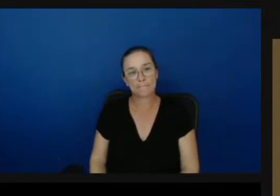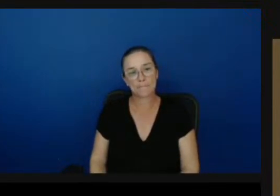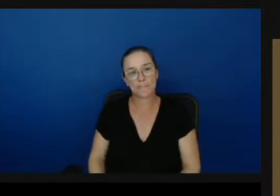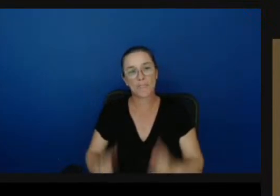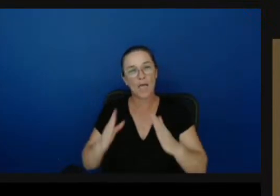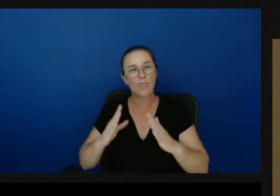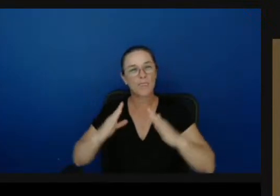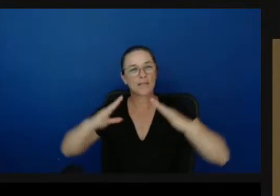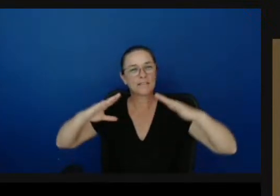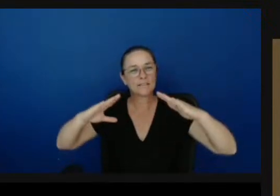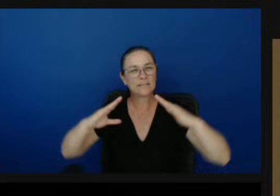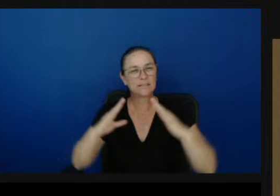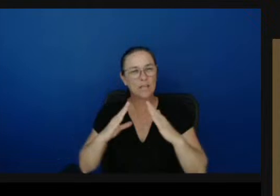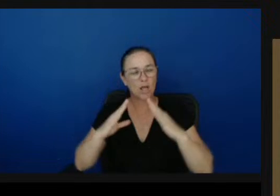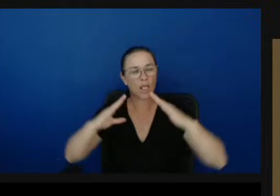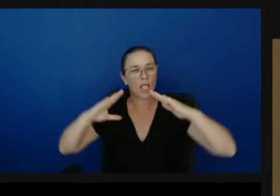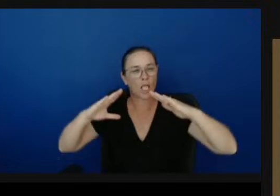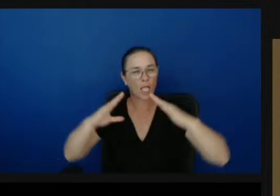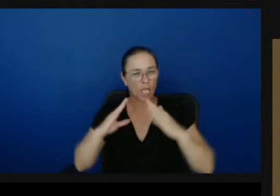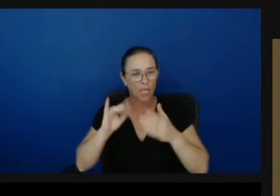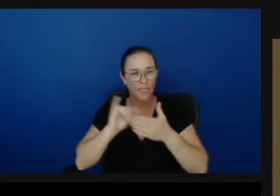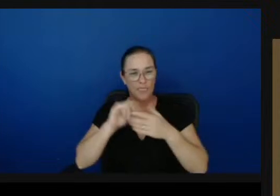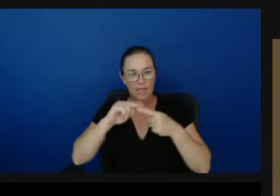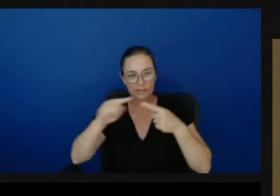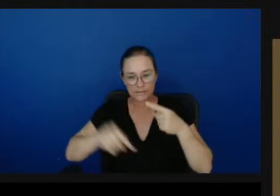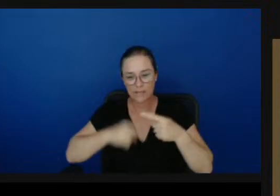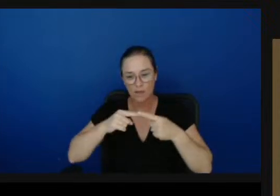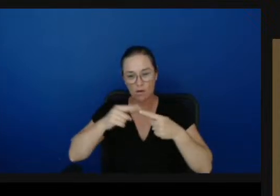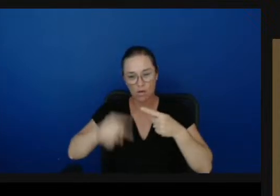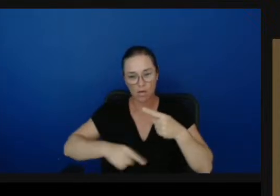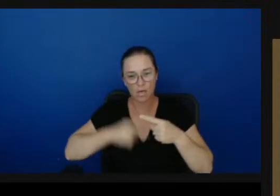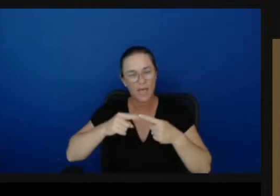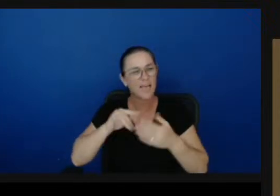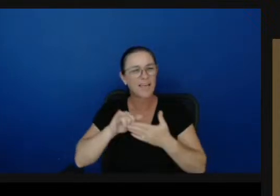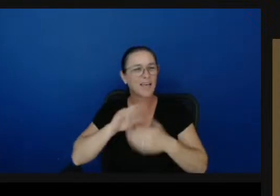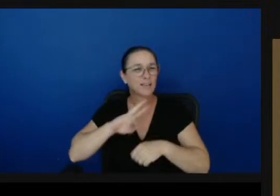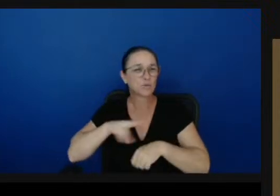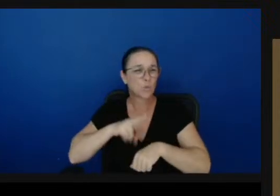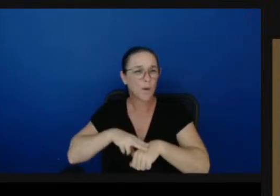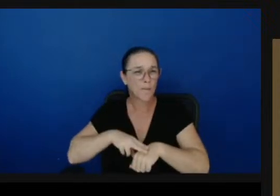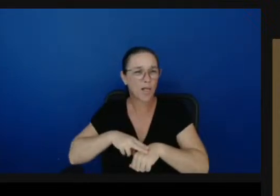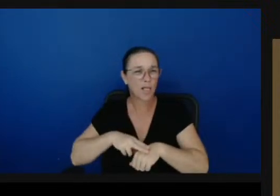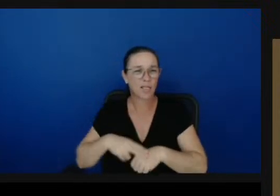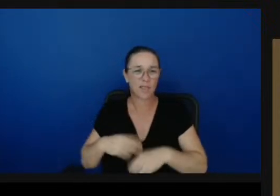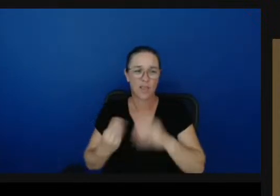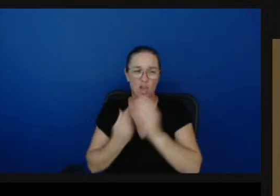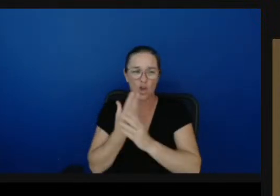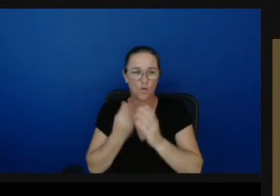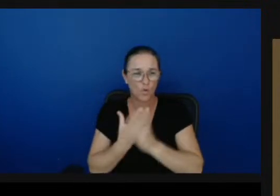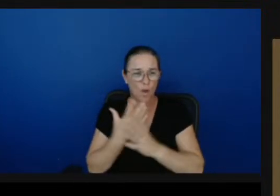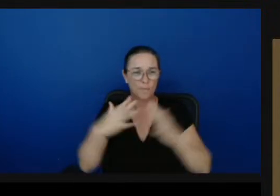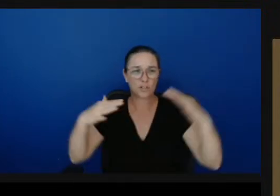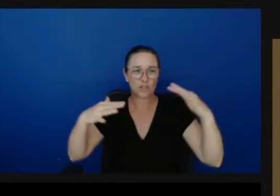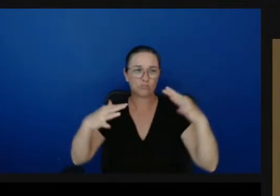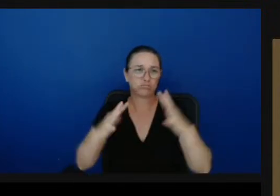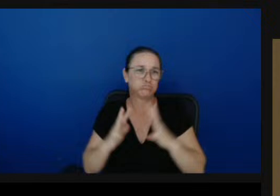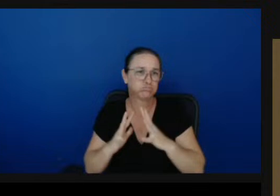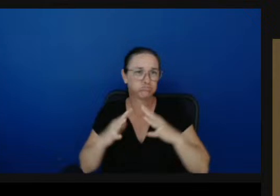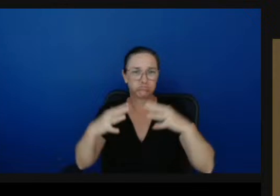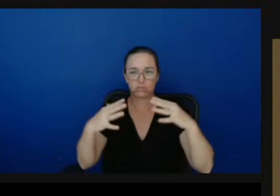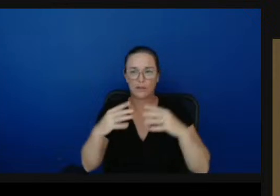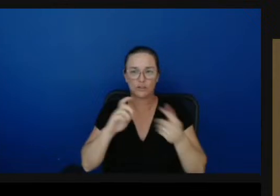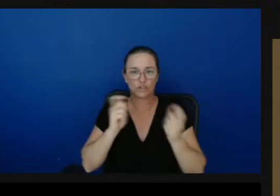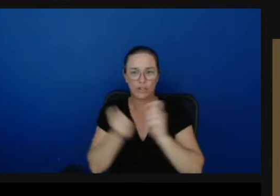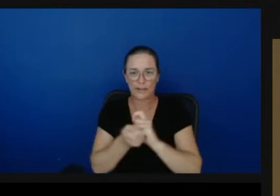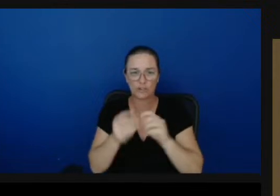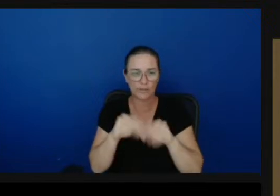tilt cycle is the deflation inflation. That part is normal. I mean, eruptions are massively deforming, and